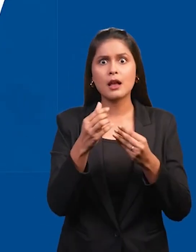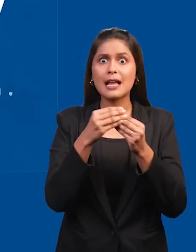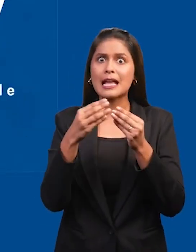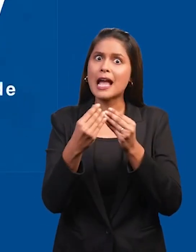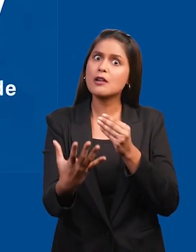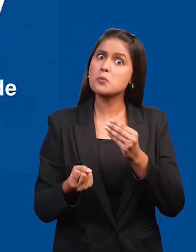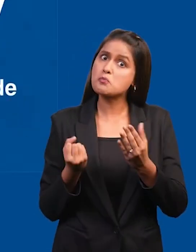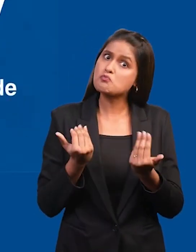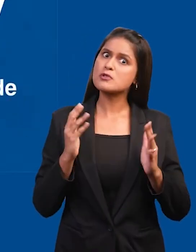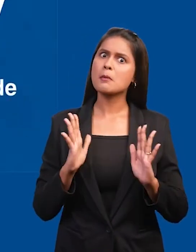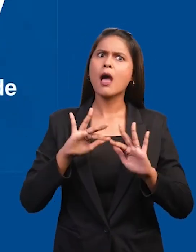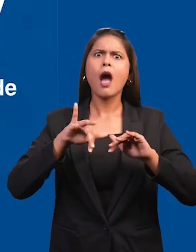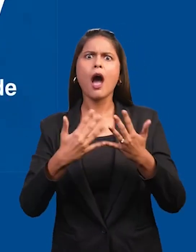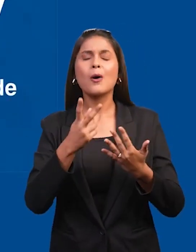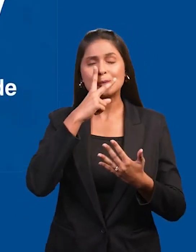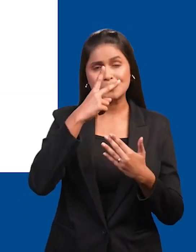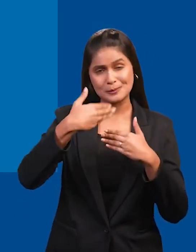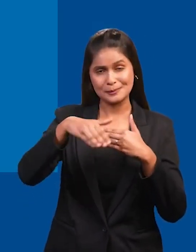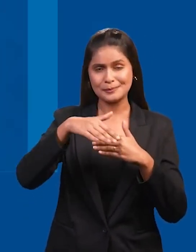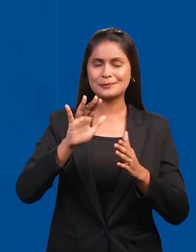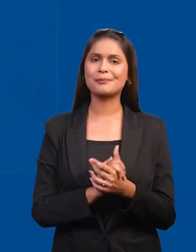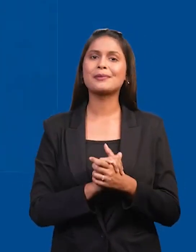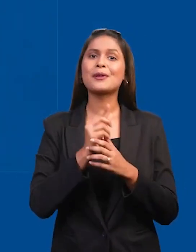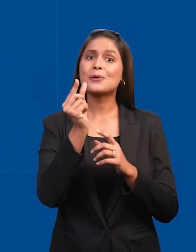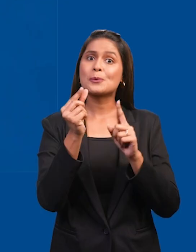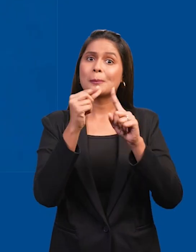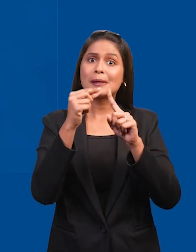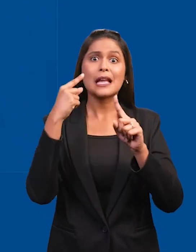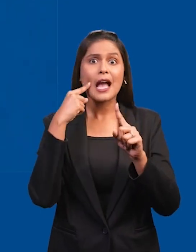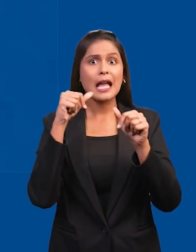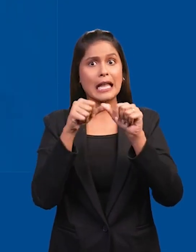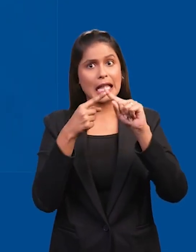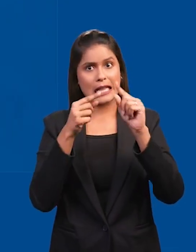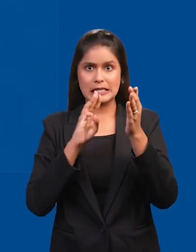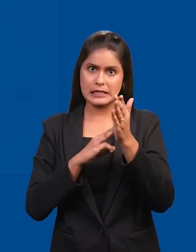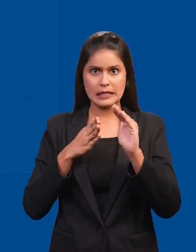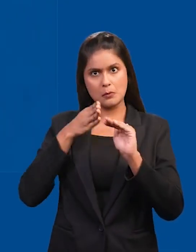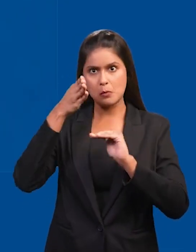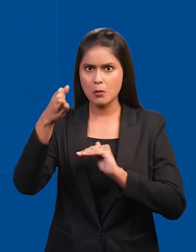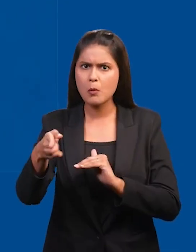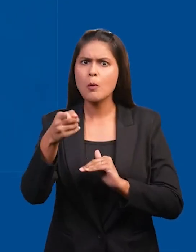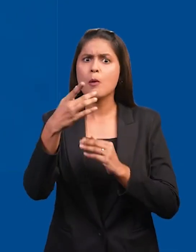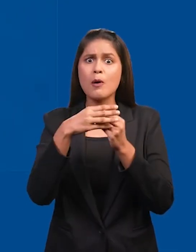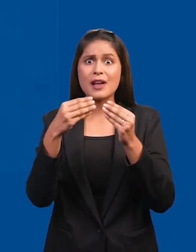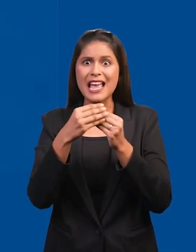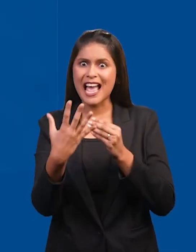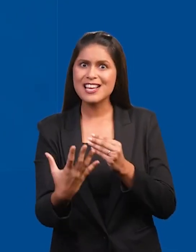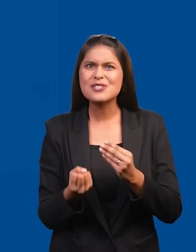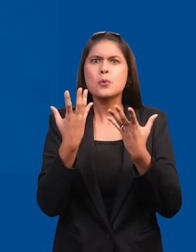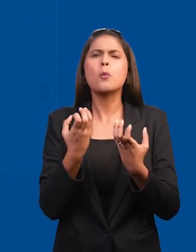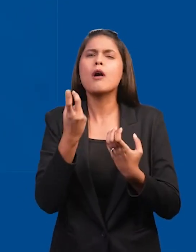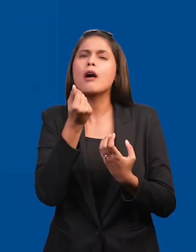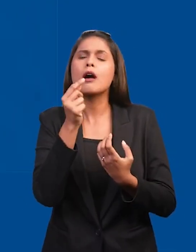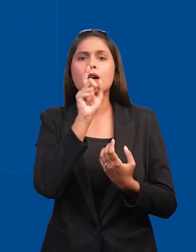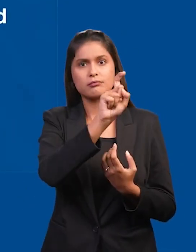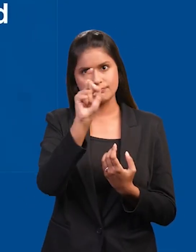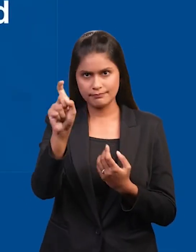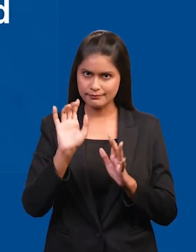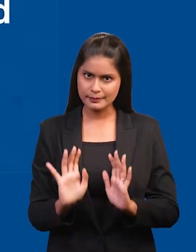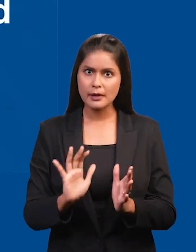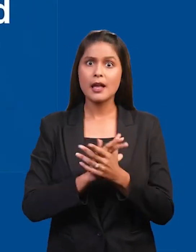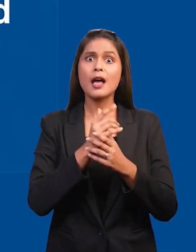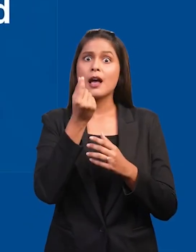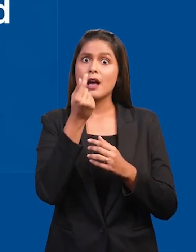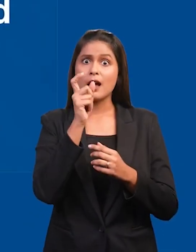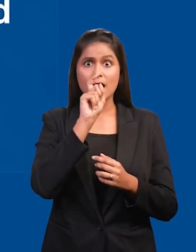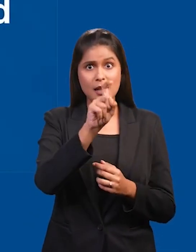cash. Watch further to know how. Approach the UPI ATM and select the desired amount you wish to withdraw. Once